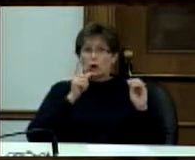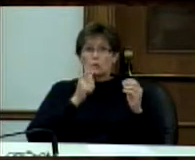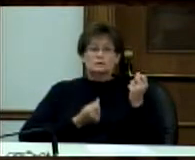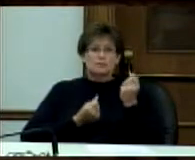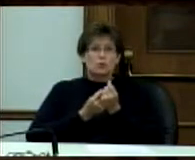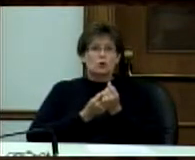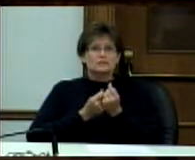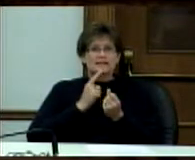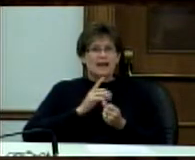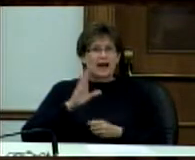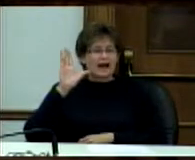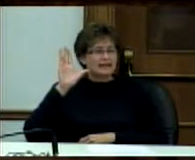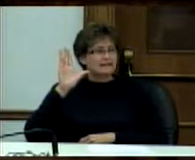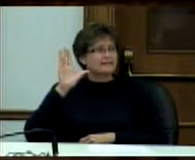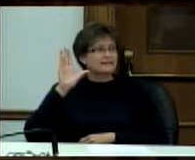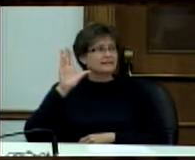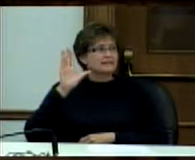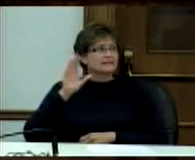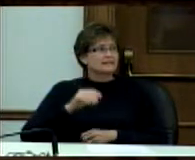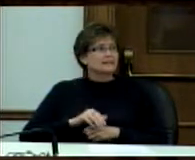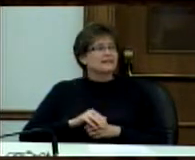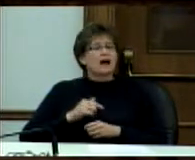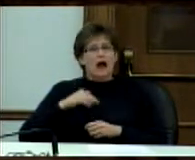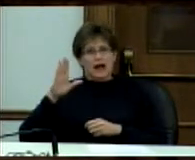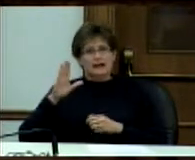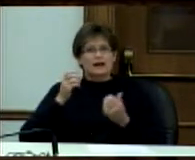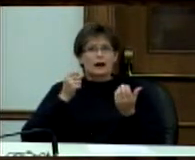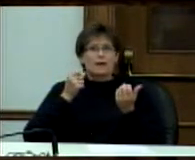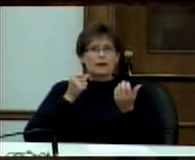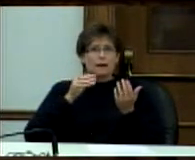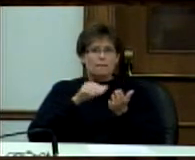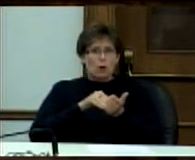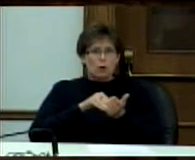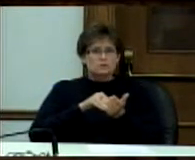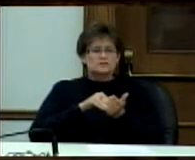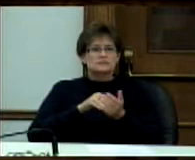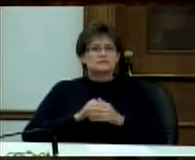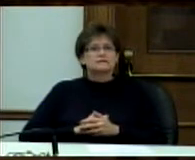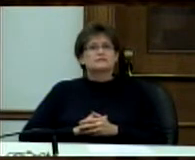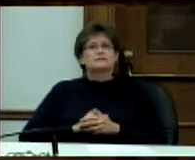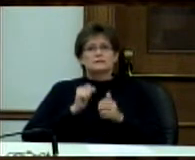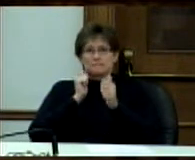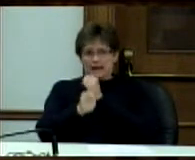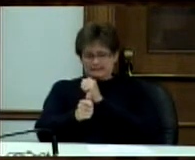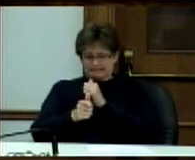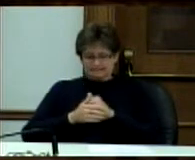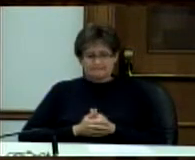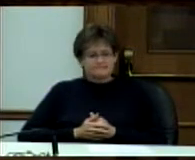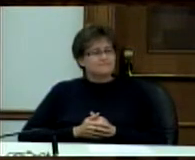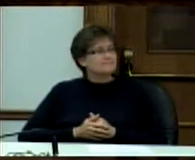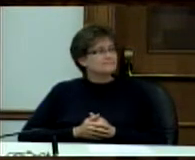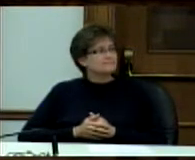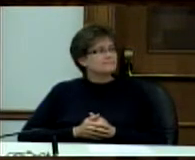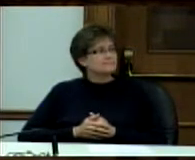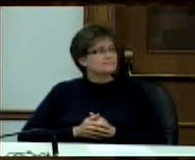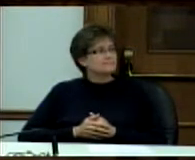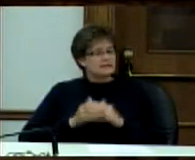Hearing none, all those in favor signify by saying aye. Aye. Opposed, same sign. Motion carries.